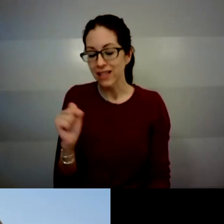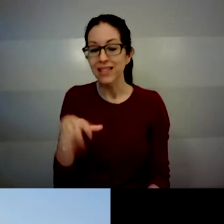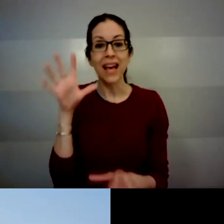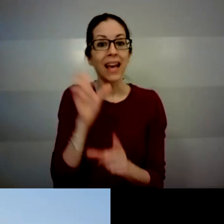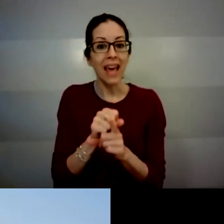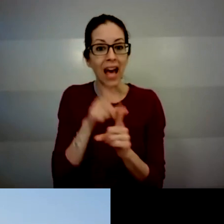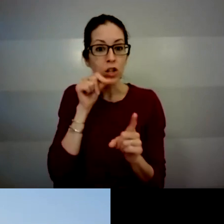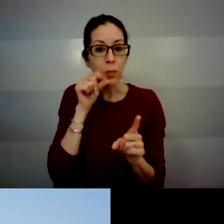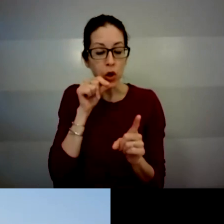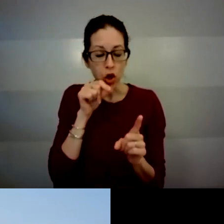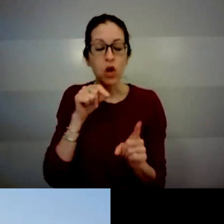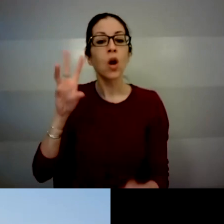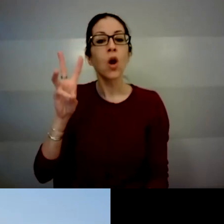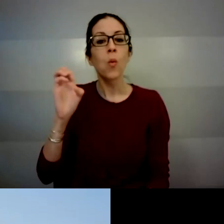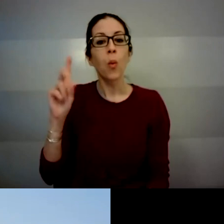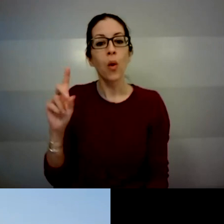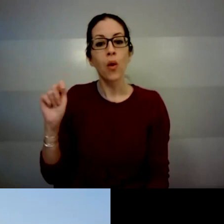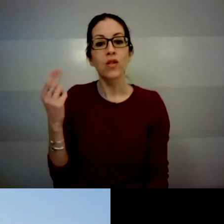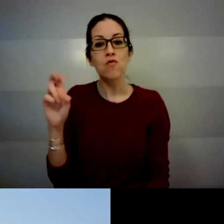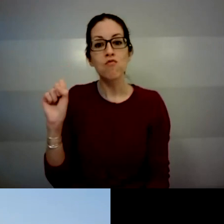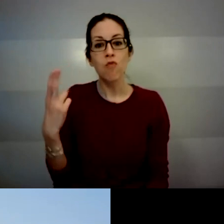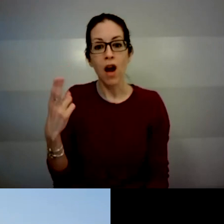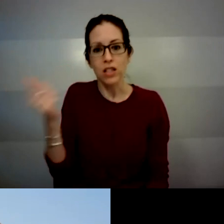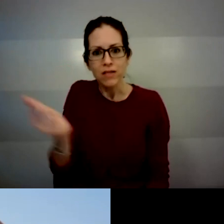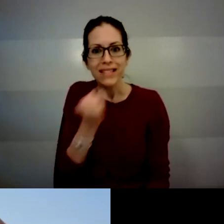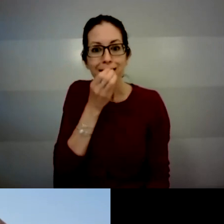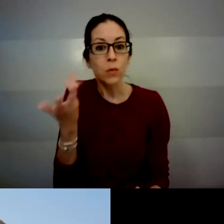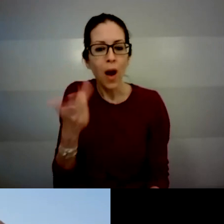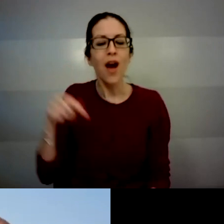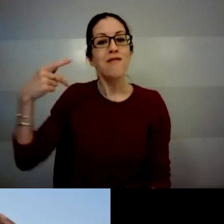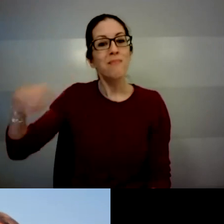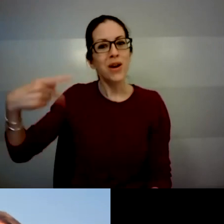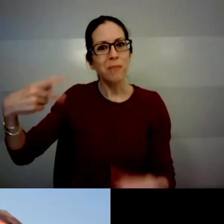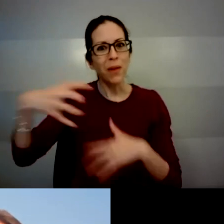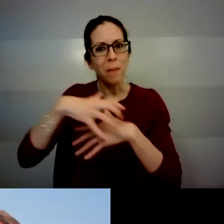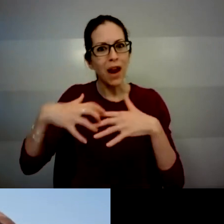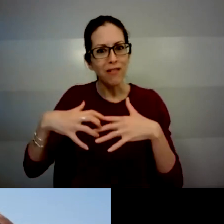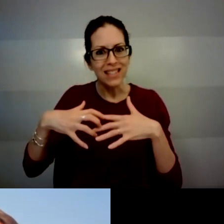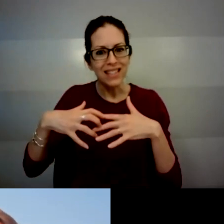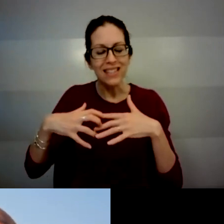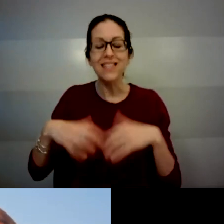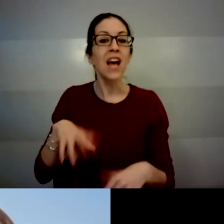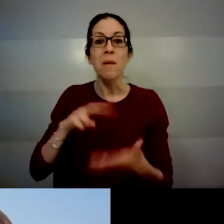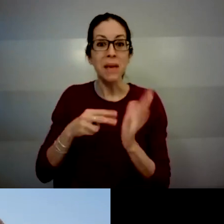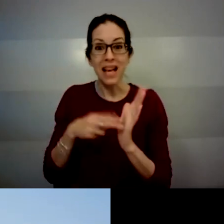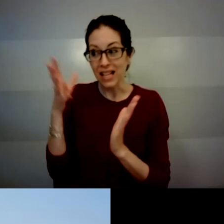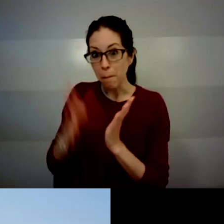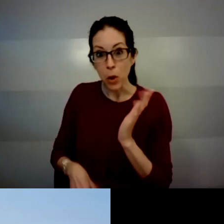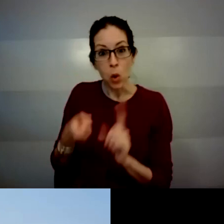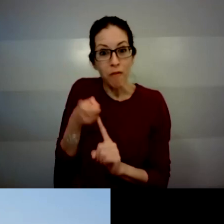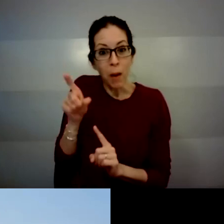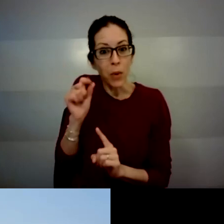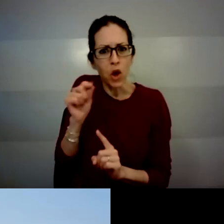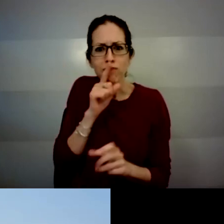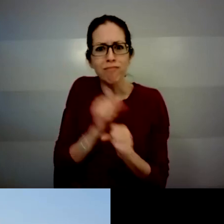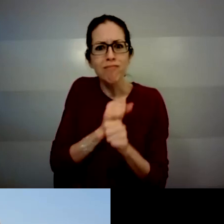purple berries. So their poop, as you might imagine, is purple. And my hands were actually stained purple because of that. So I could wash